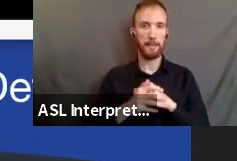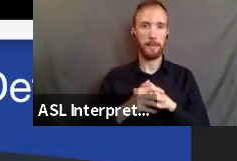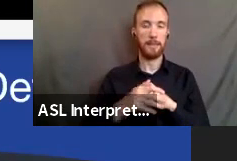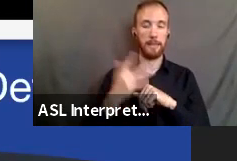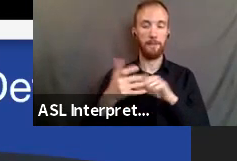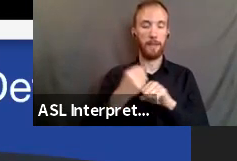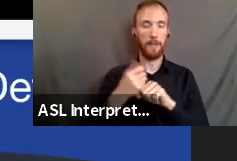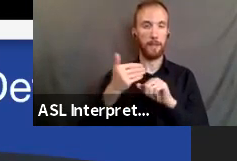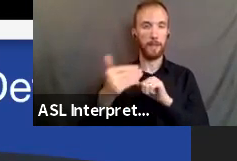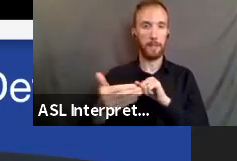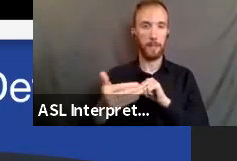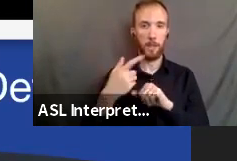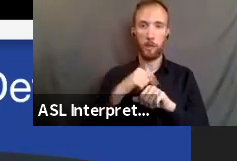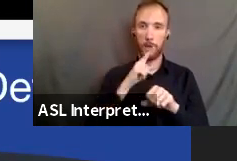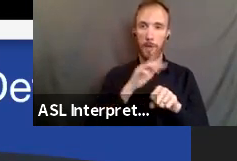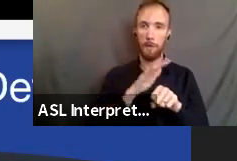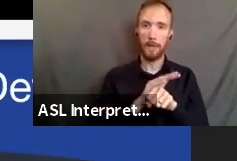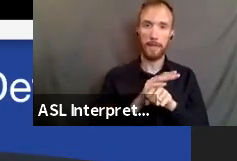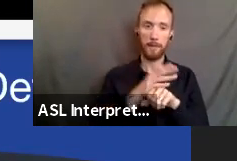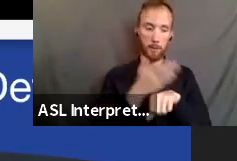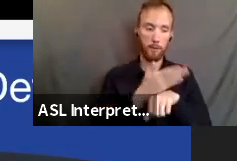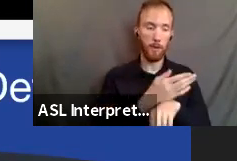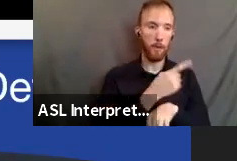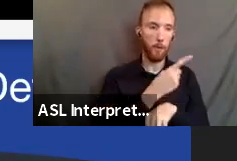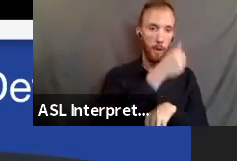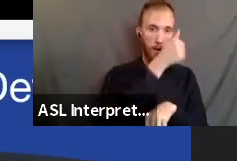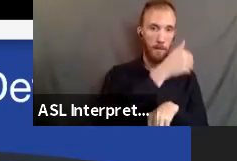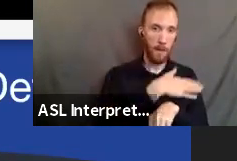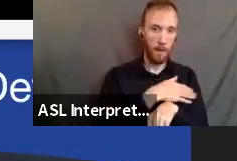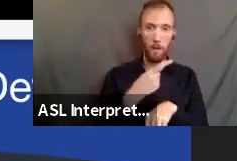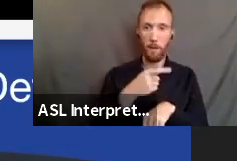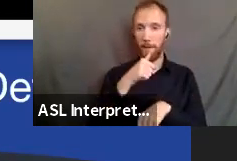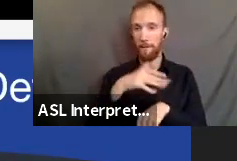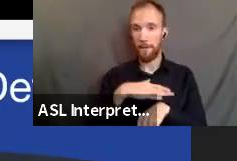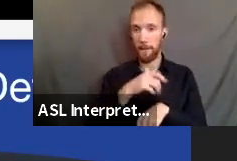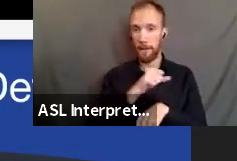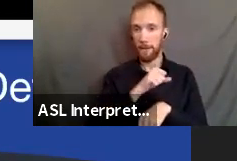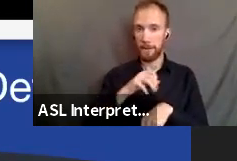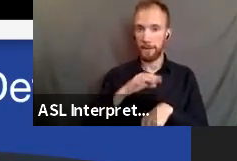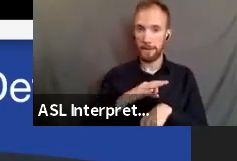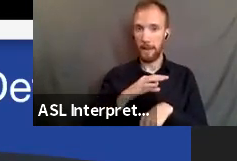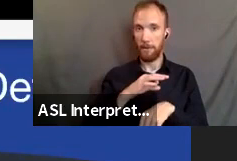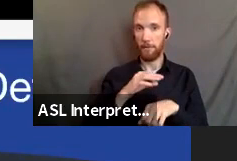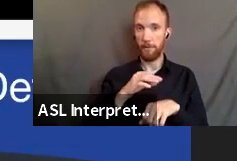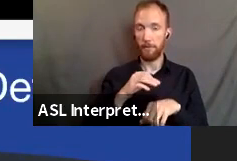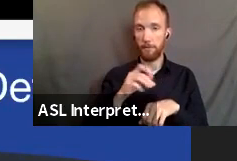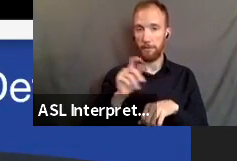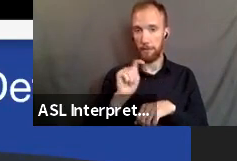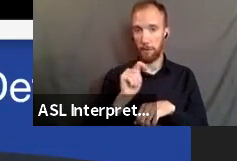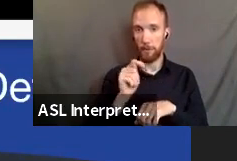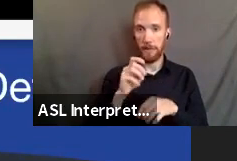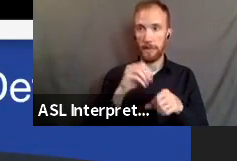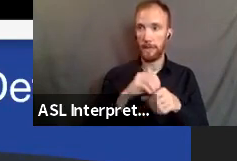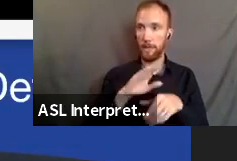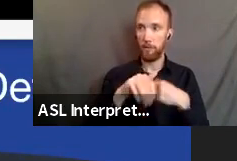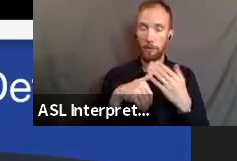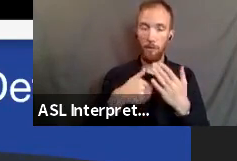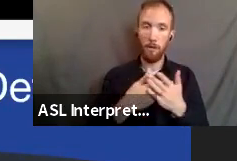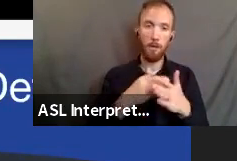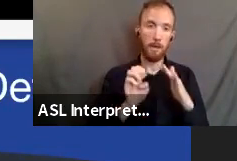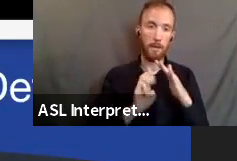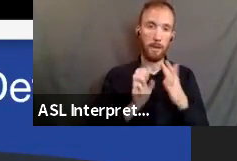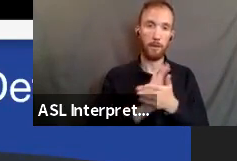to renovating at least one male and female and staff restroom in all district elementary schools on the